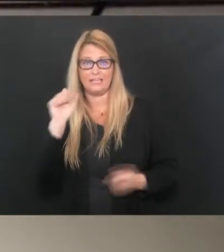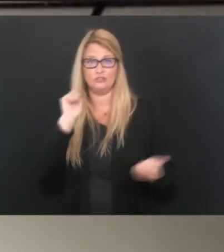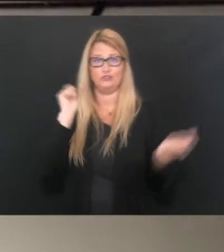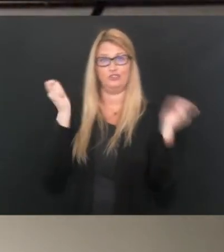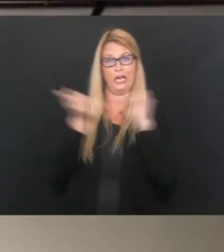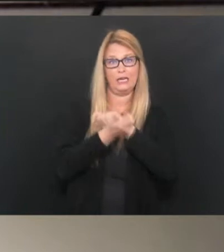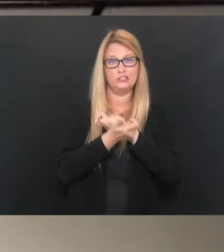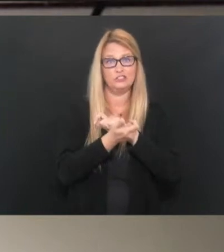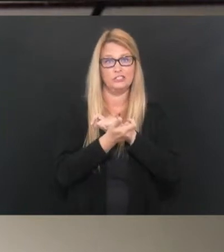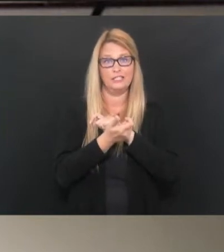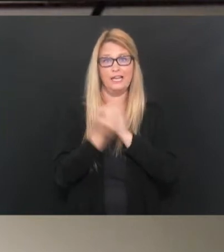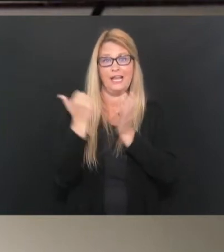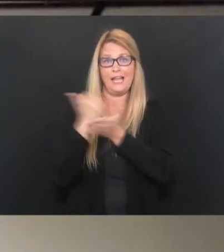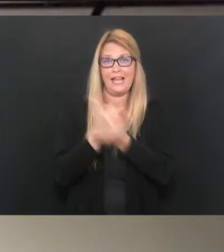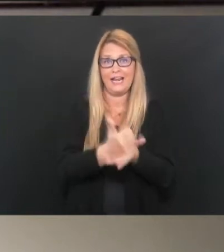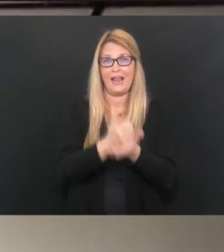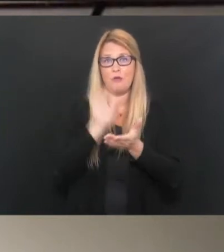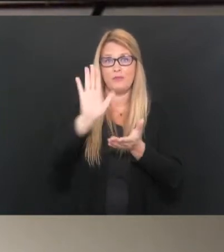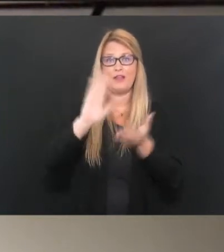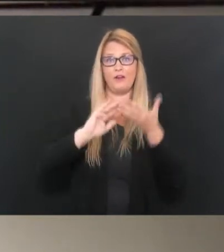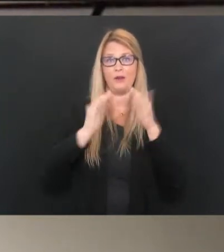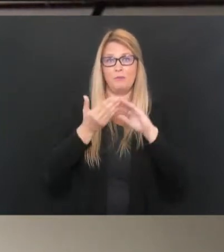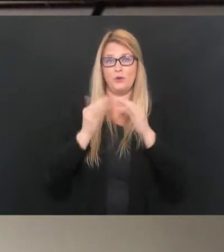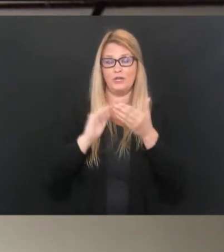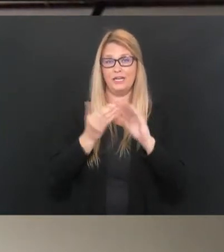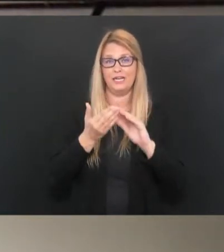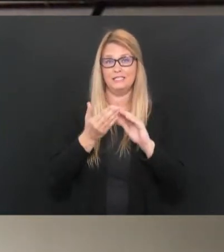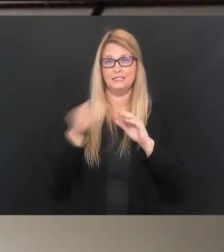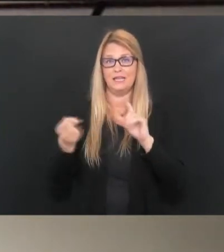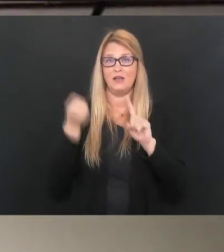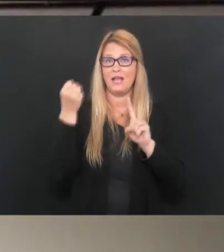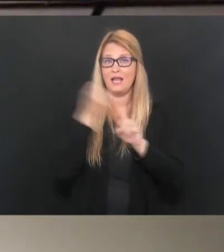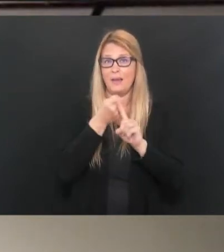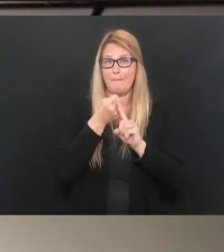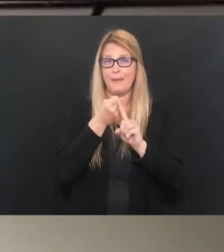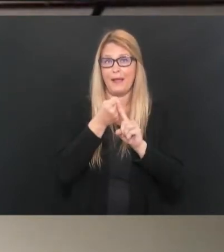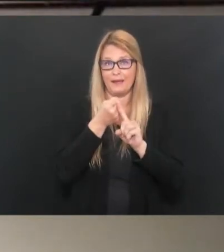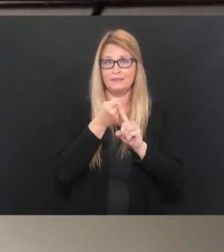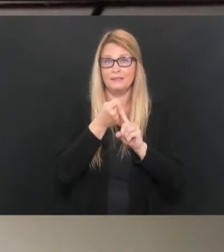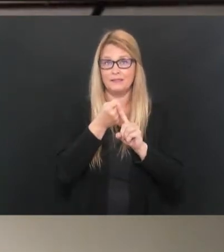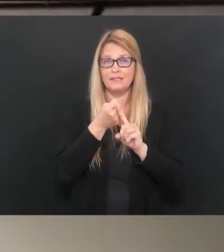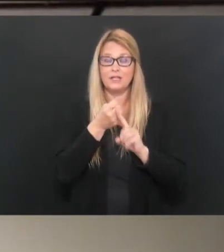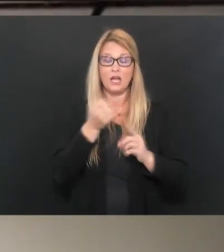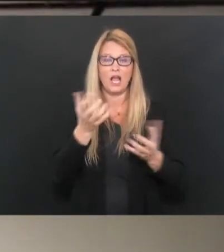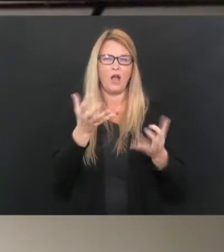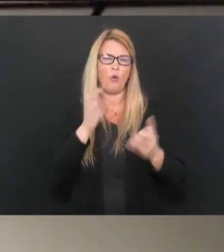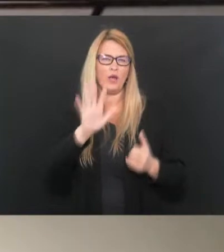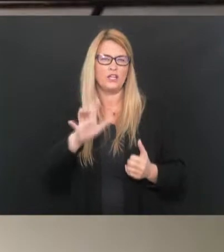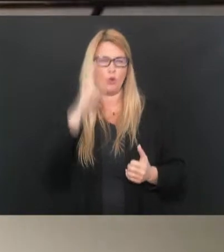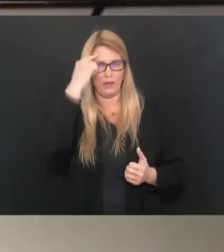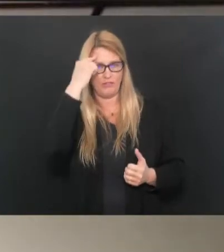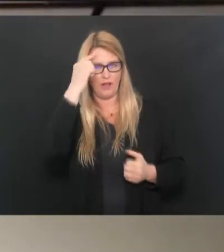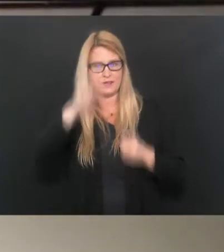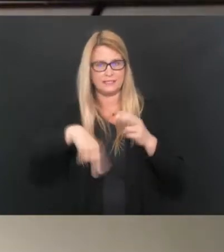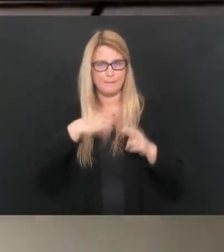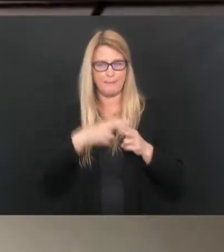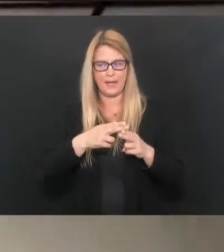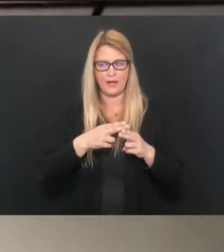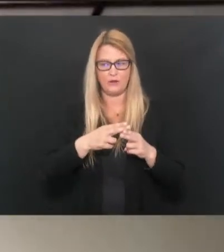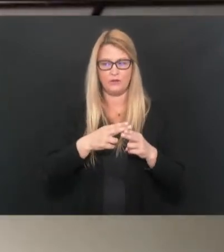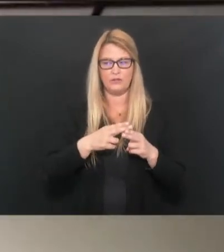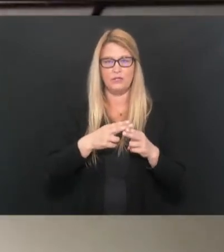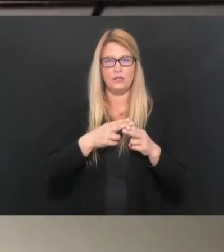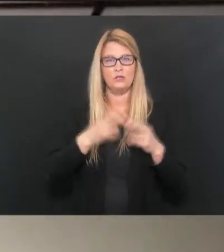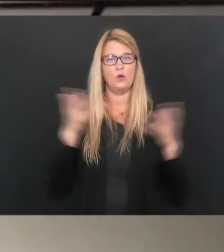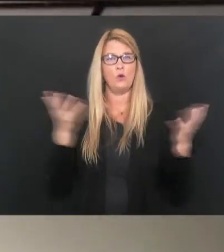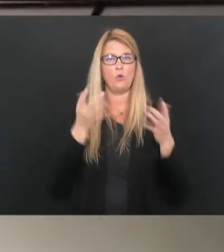help those communities with the impact of trying to meet those goals. I wanted to get your thoughts, Governor, on what has been